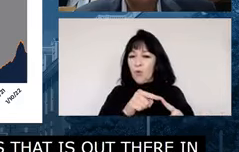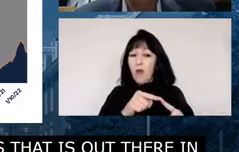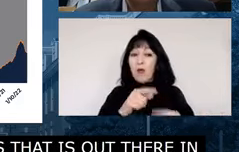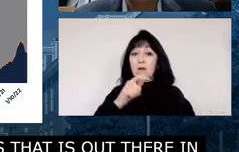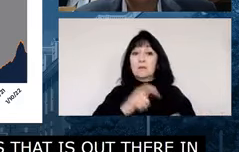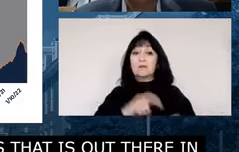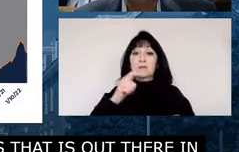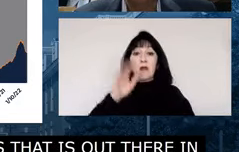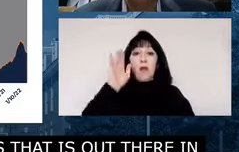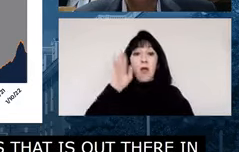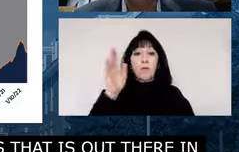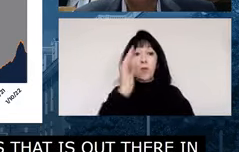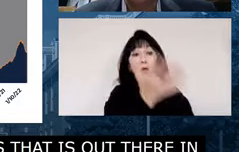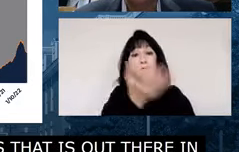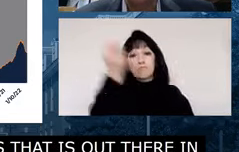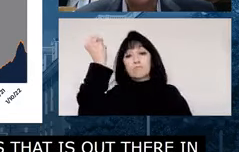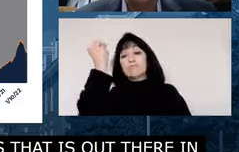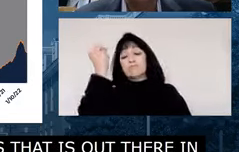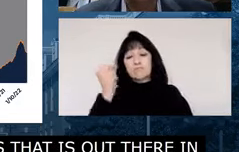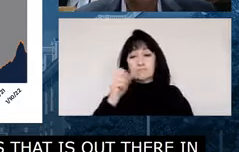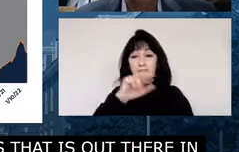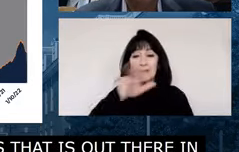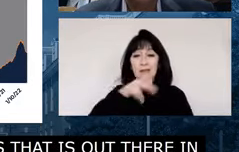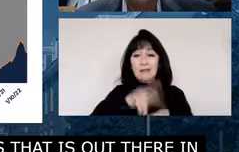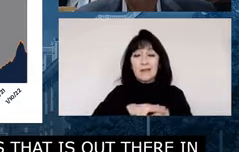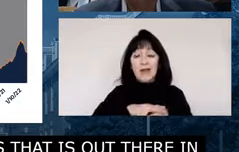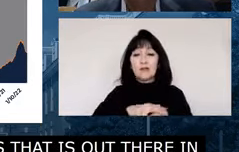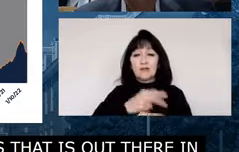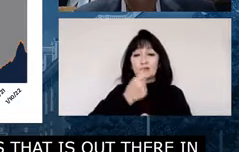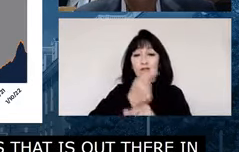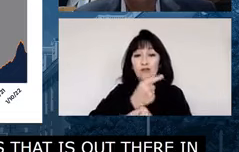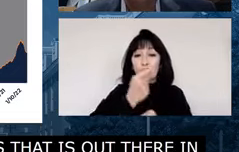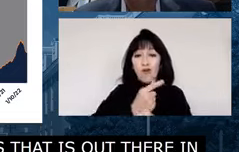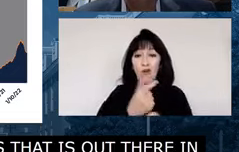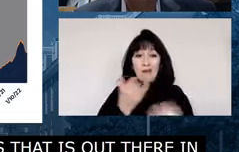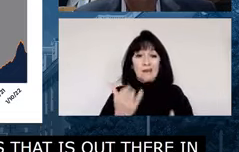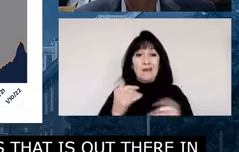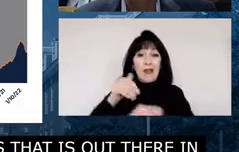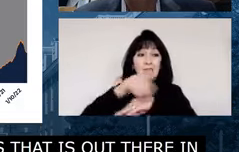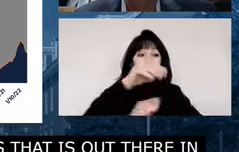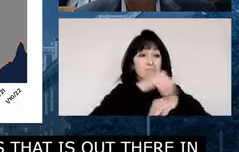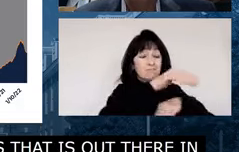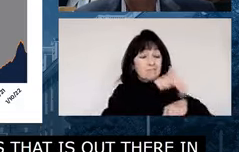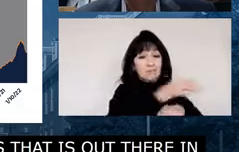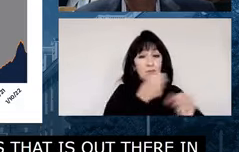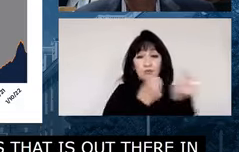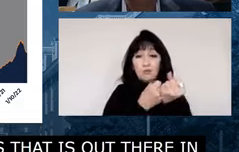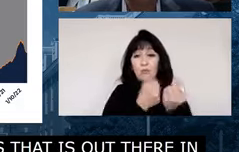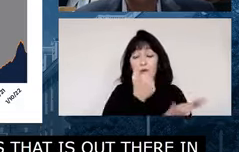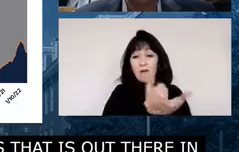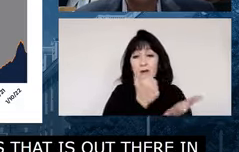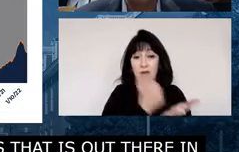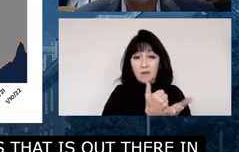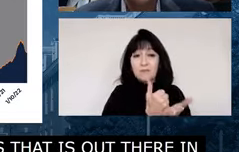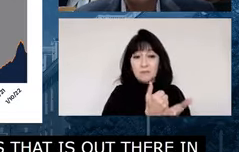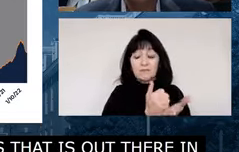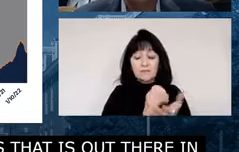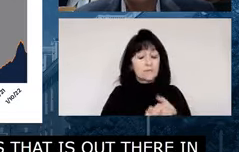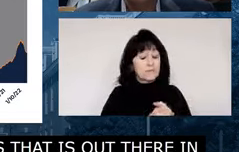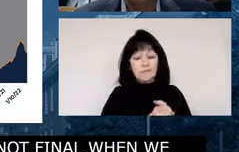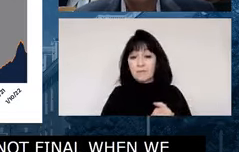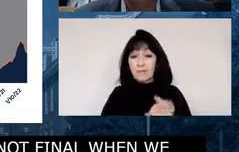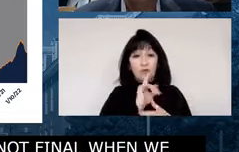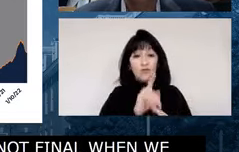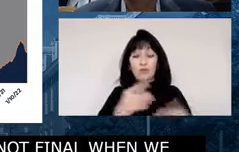them about over the next several months. Going into the National Guard, I think, we've had some great success over the